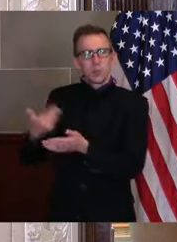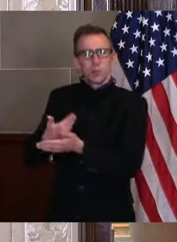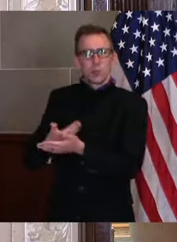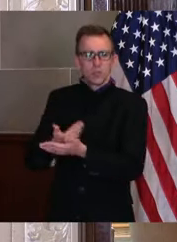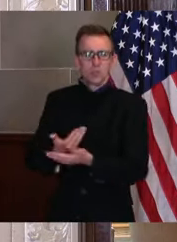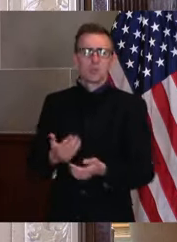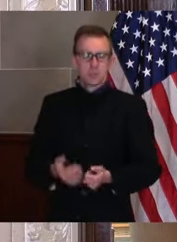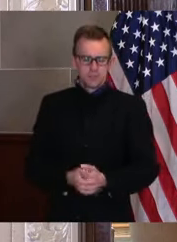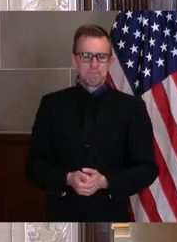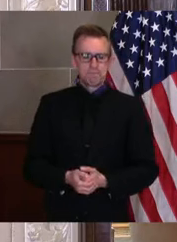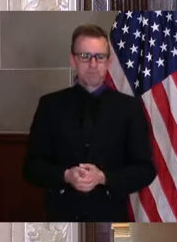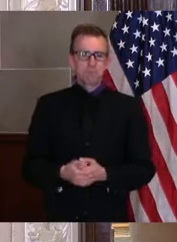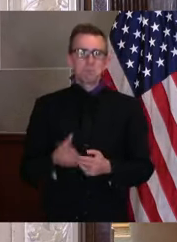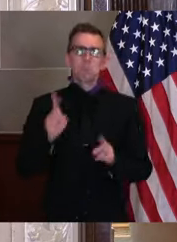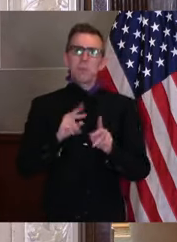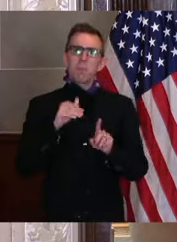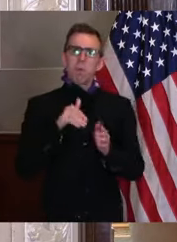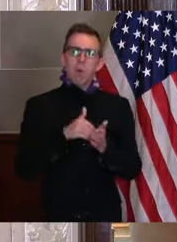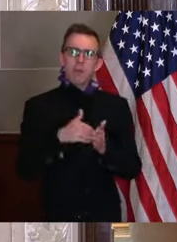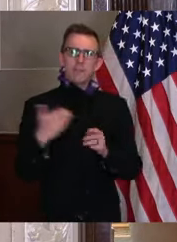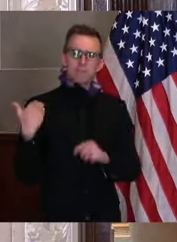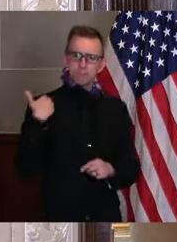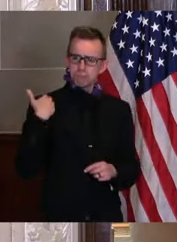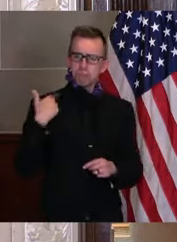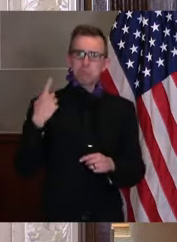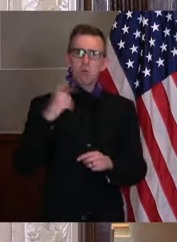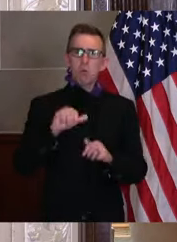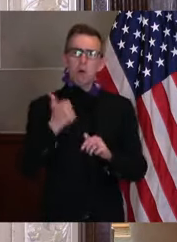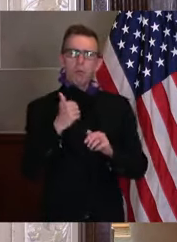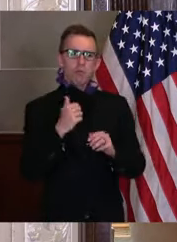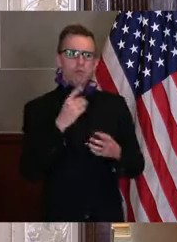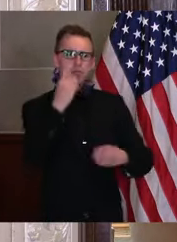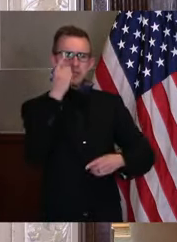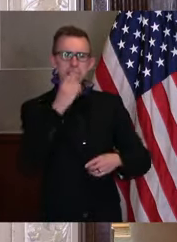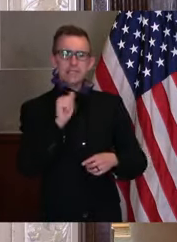well, Dr. Williams, for other diseases,